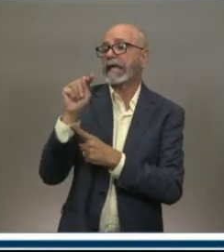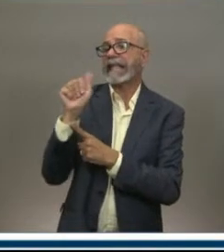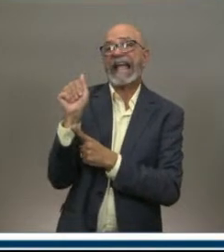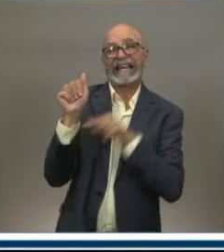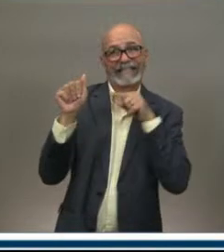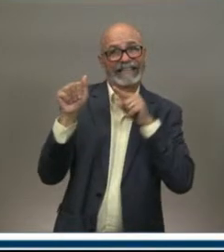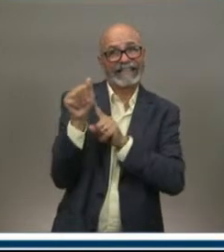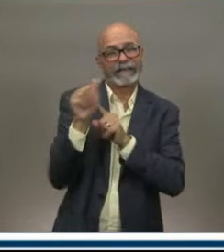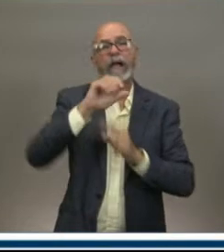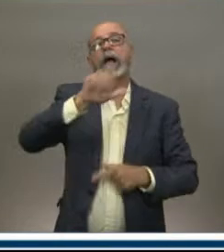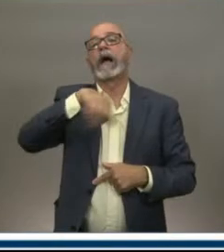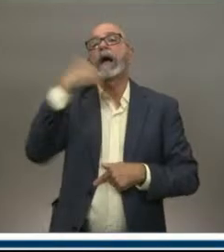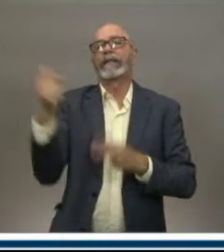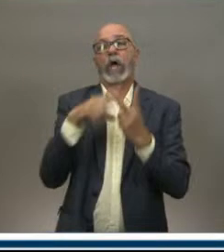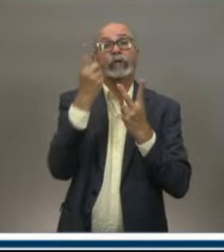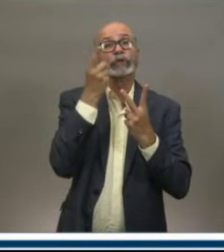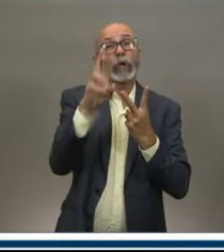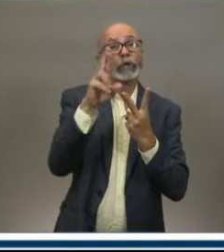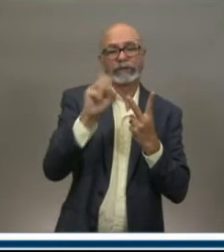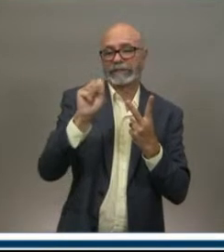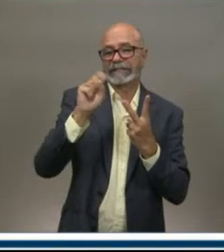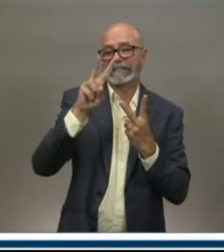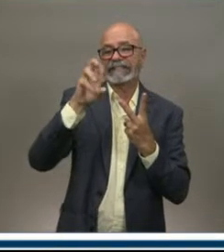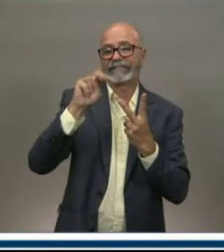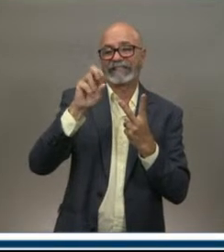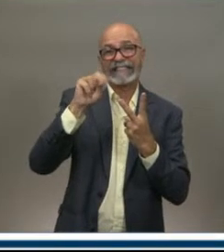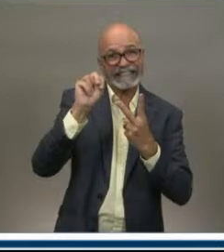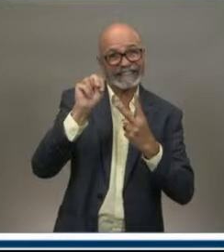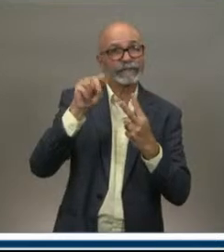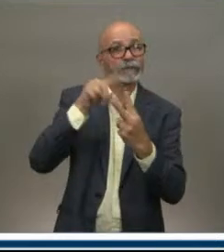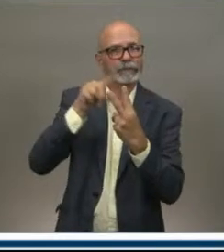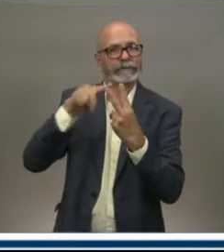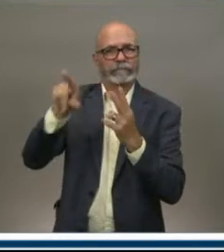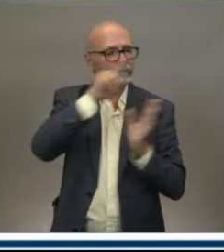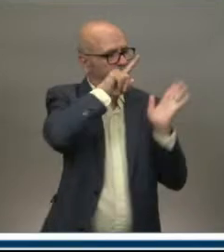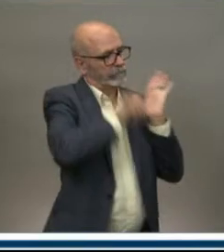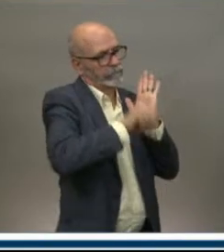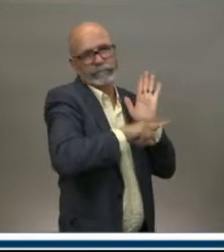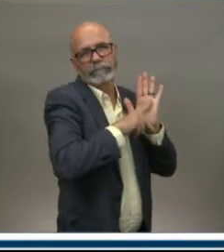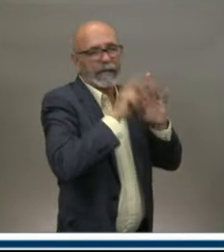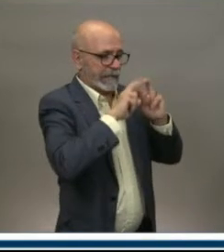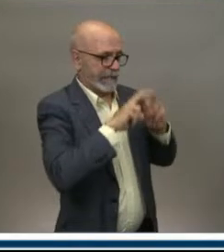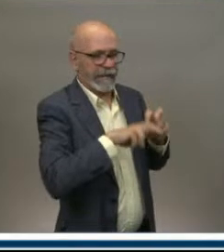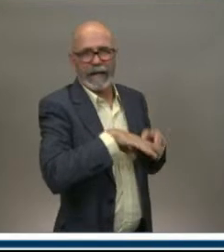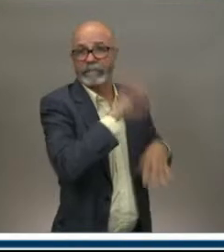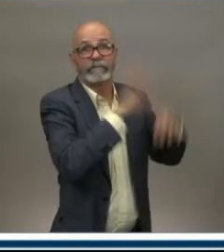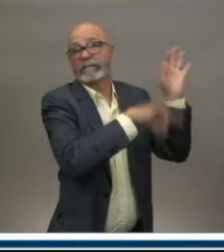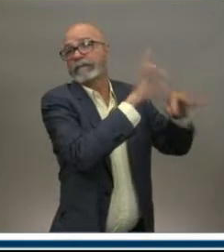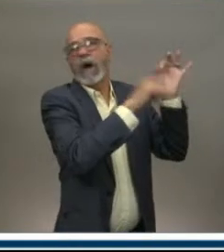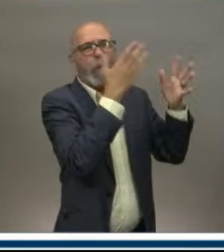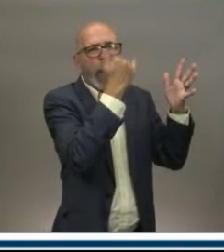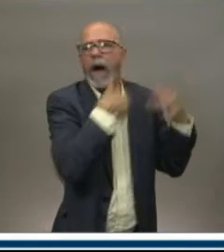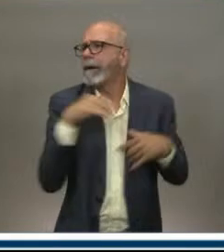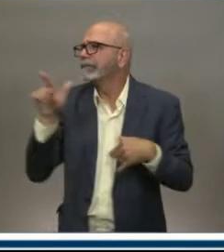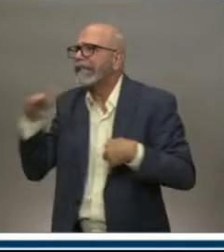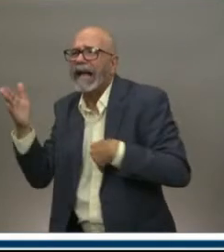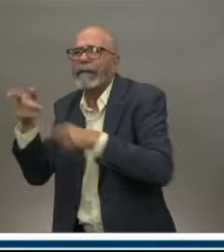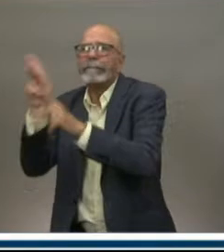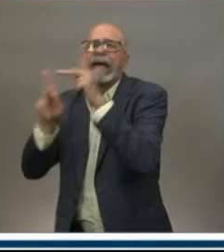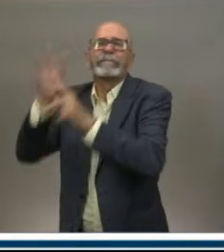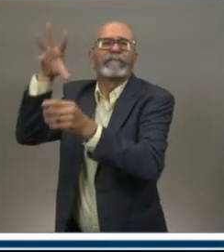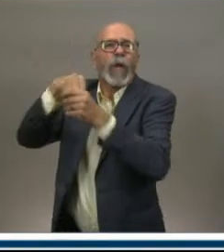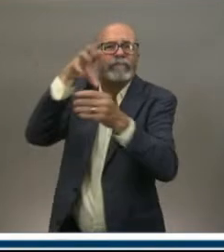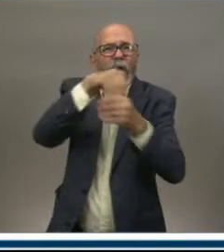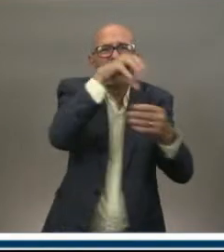careful examination of the outbreak at Northwood, and all of the stakeholders and individuals who participated